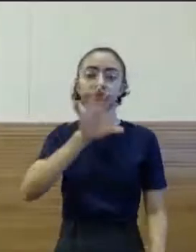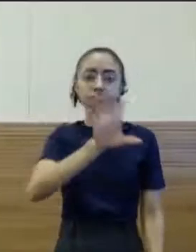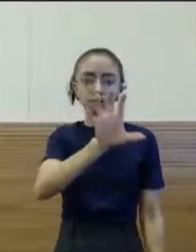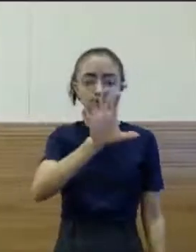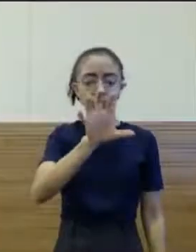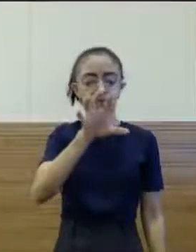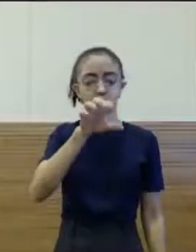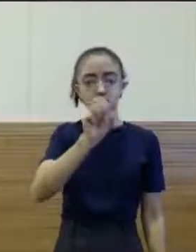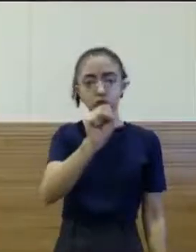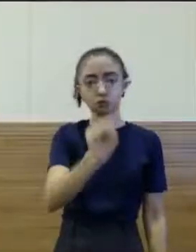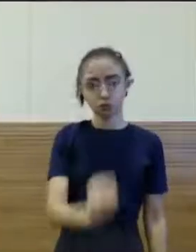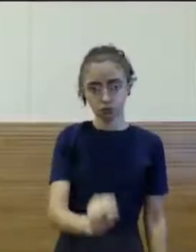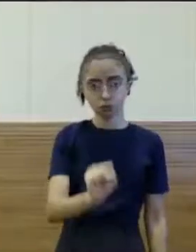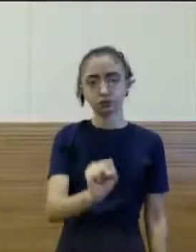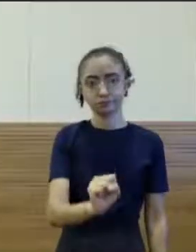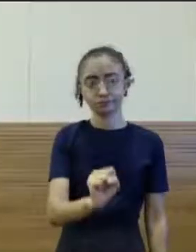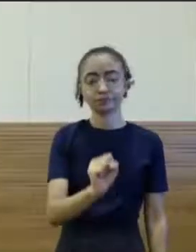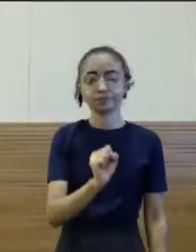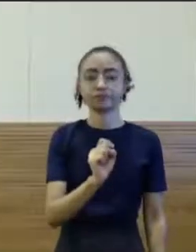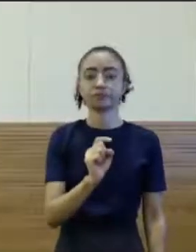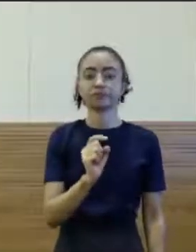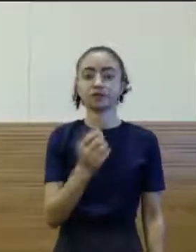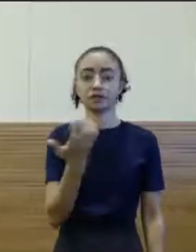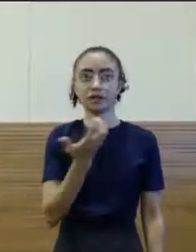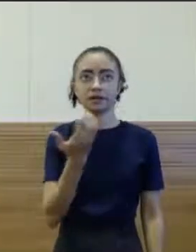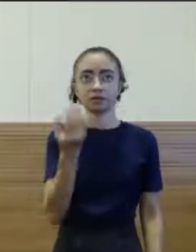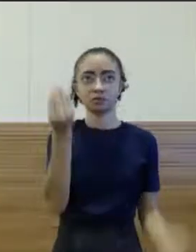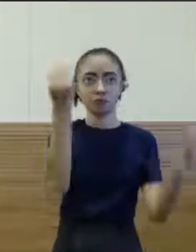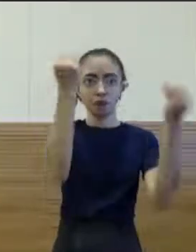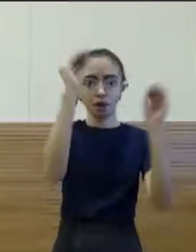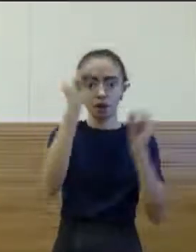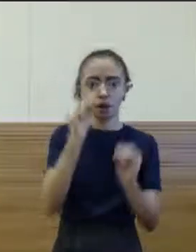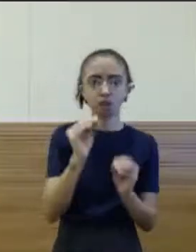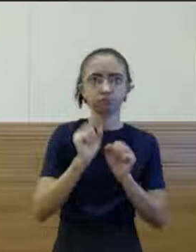because we want to have all that.